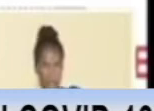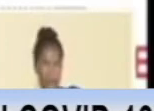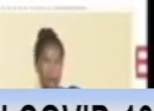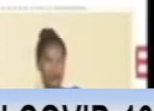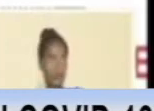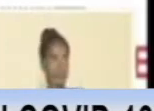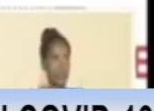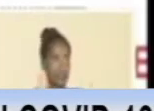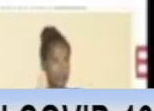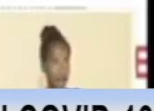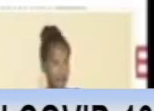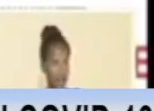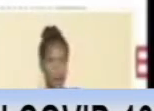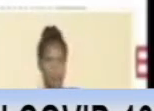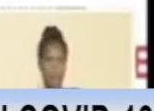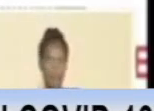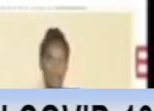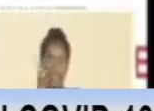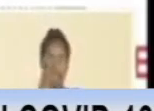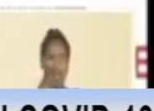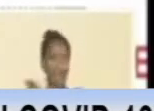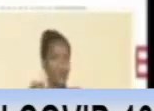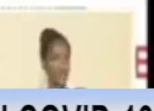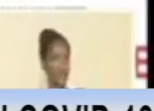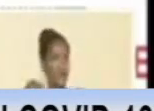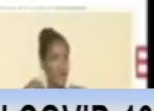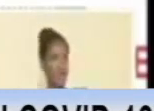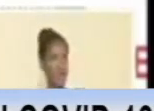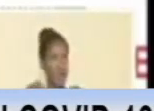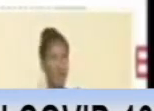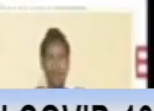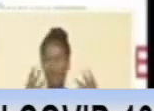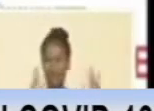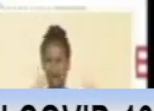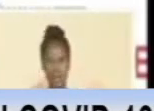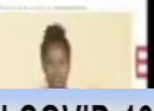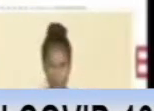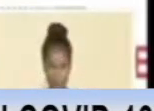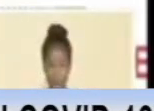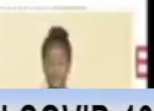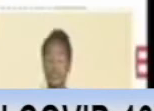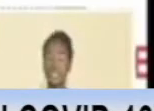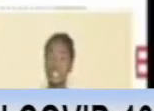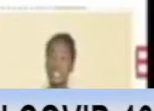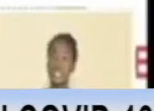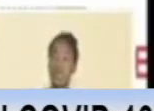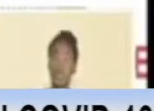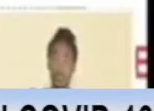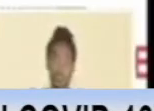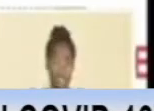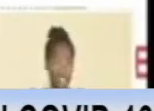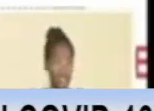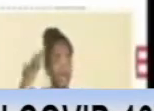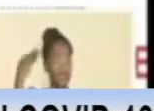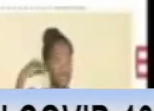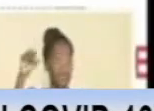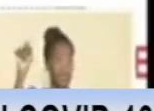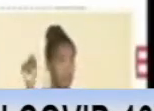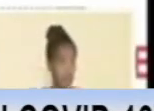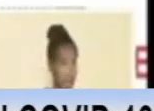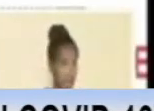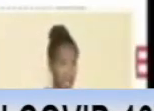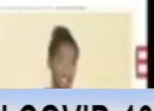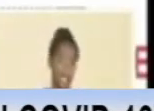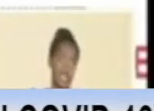things. This is just to flatten the curve and ensure that going forward, we do not struggle. Because if we continue behaving like this, you've already